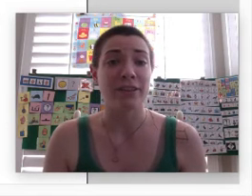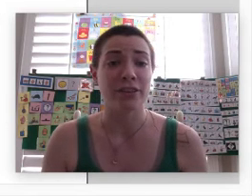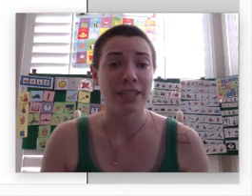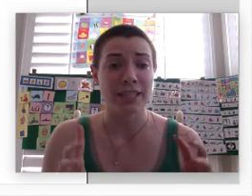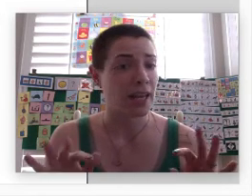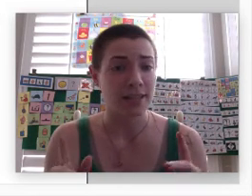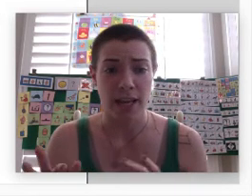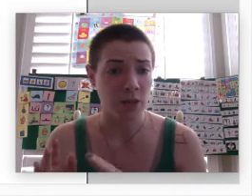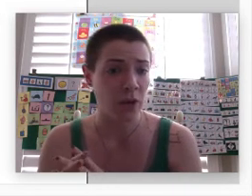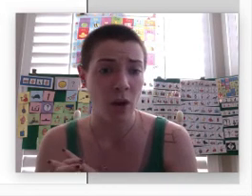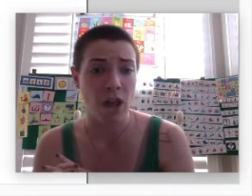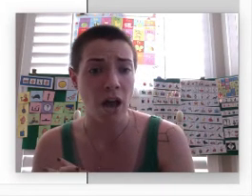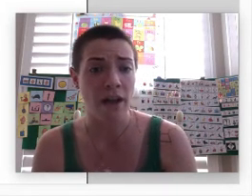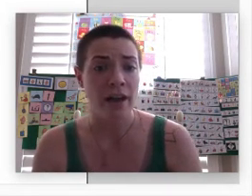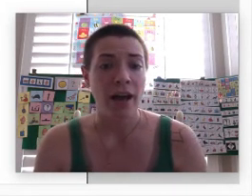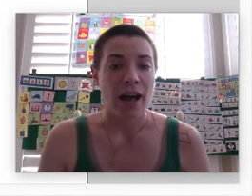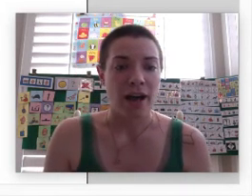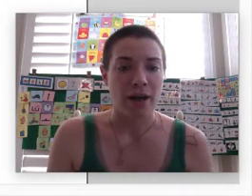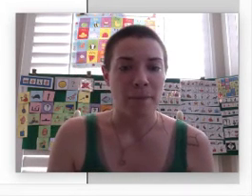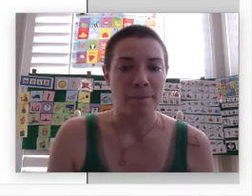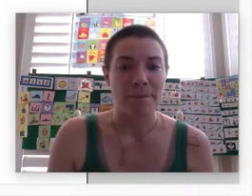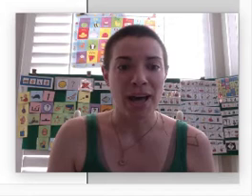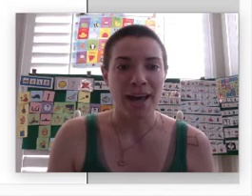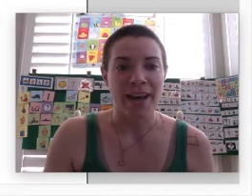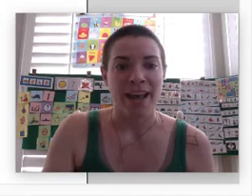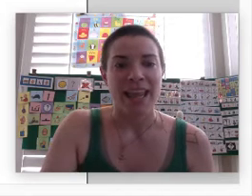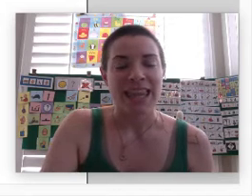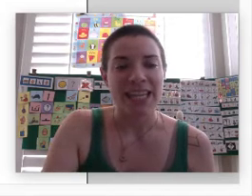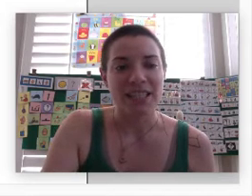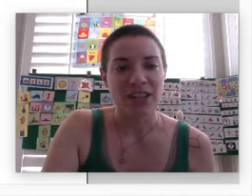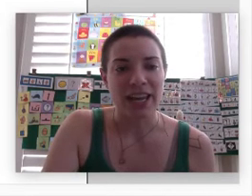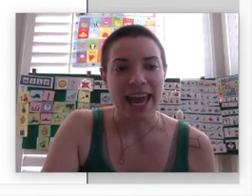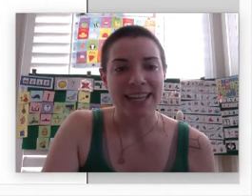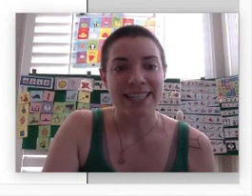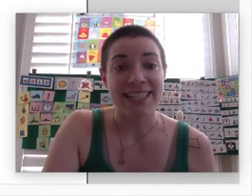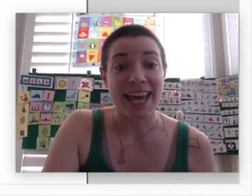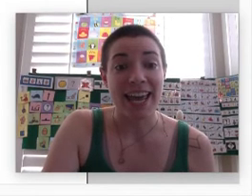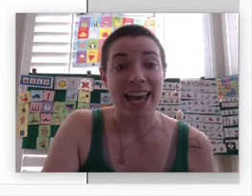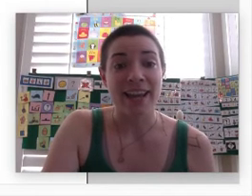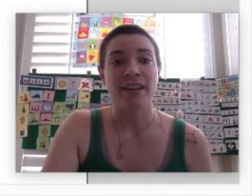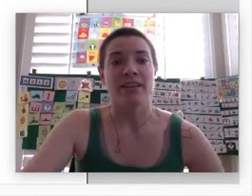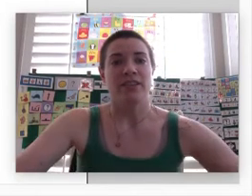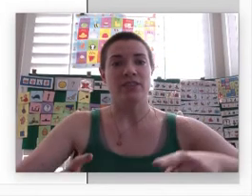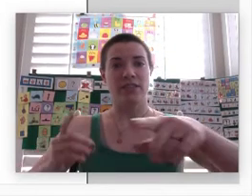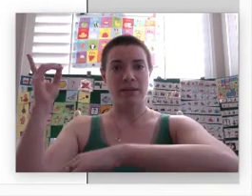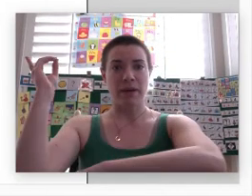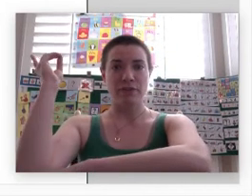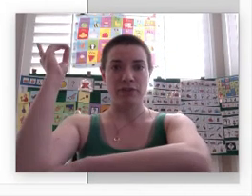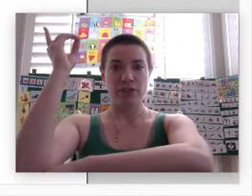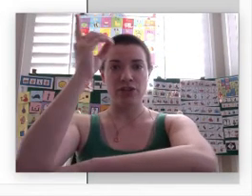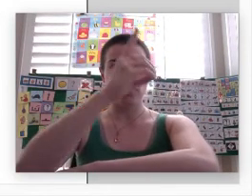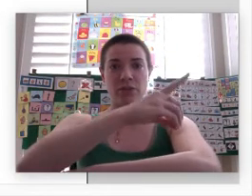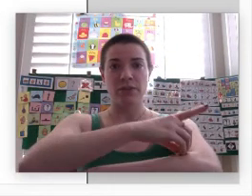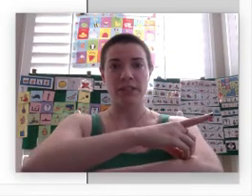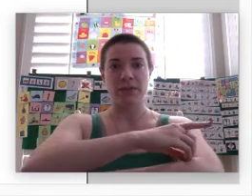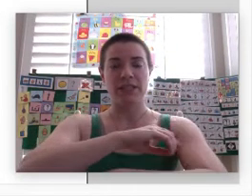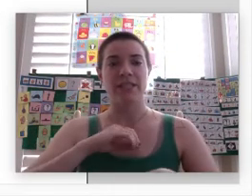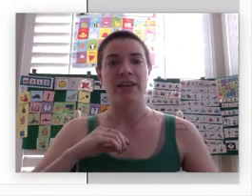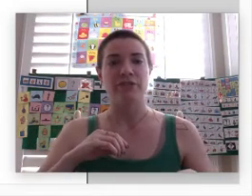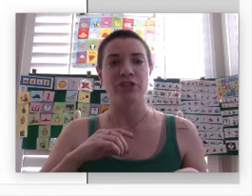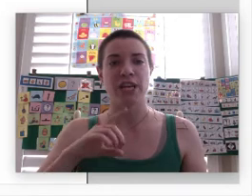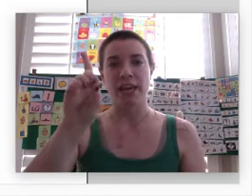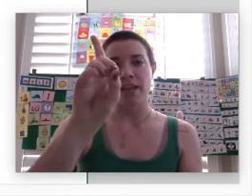I learn these signs as we go along. But let's look at day. You see, I've already shown you a little